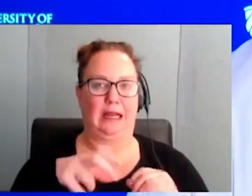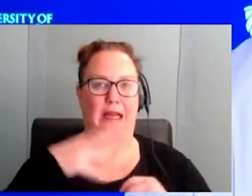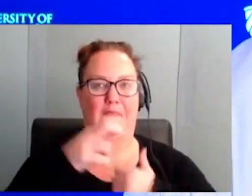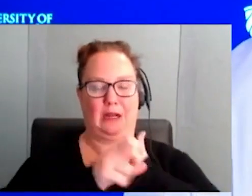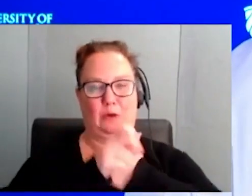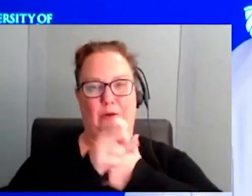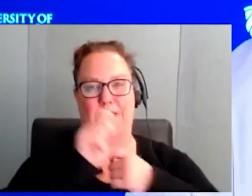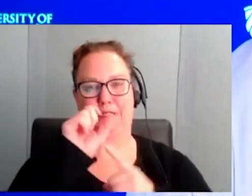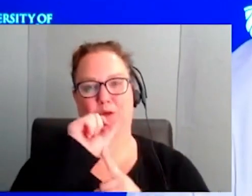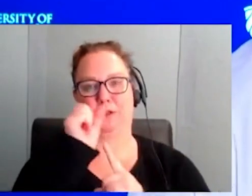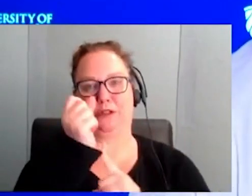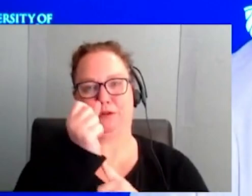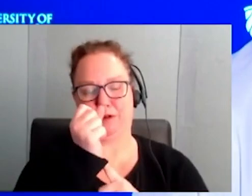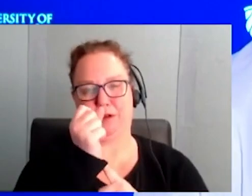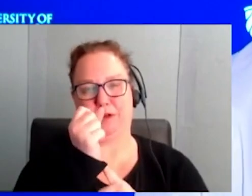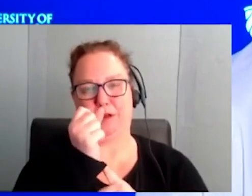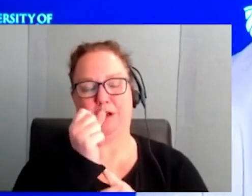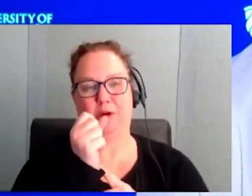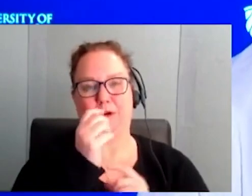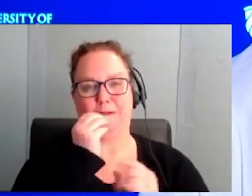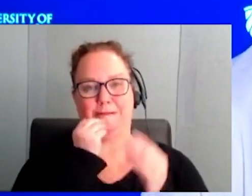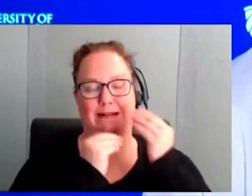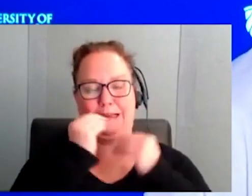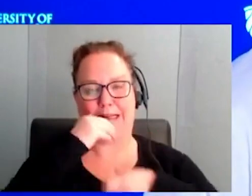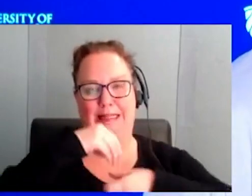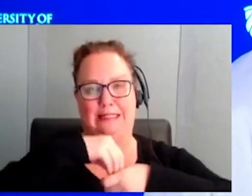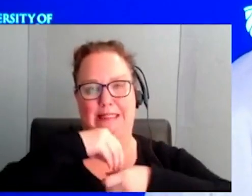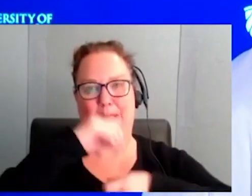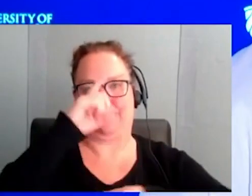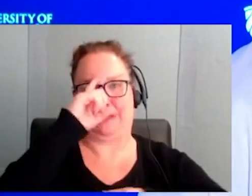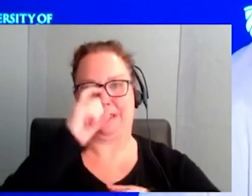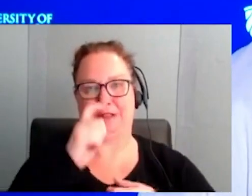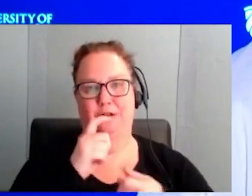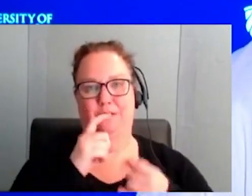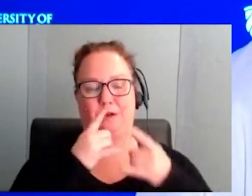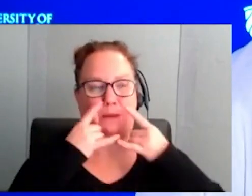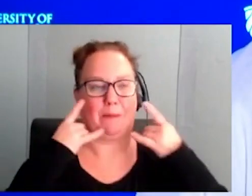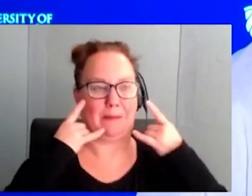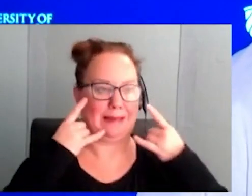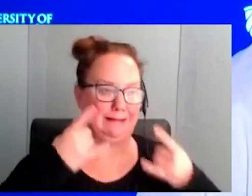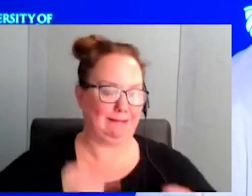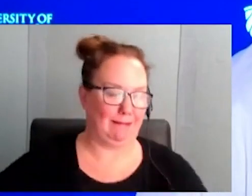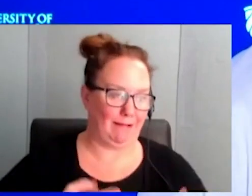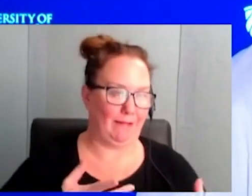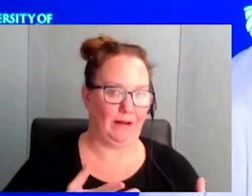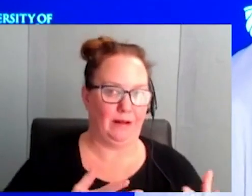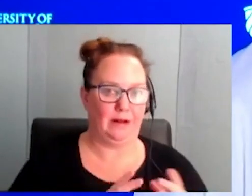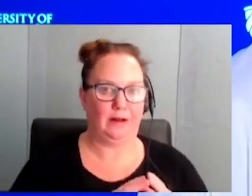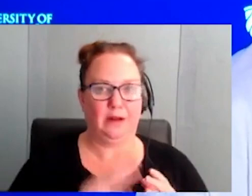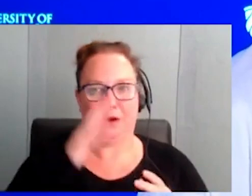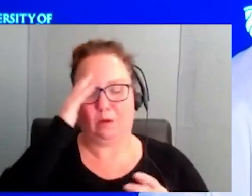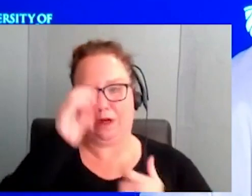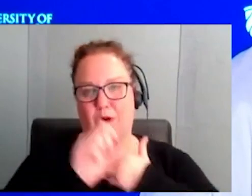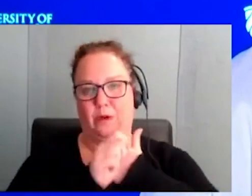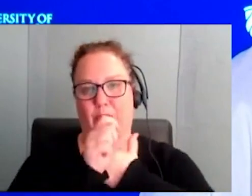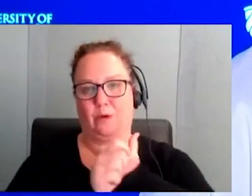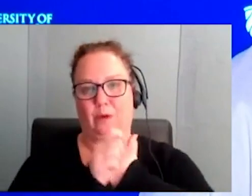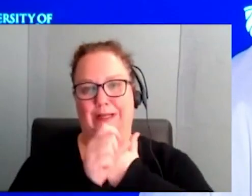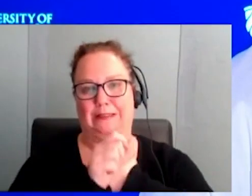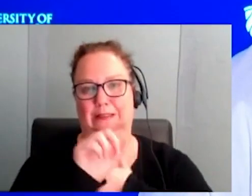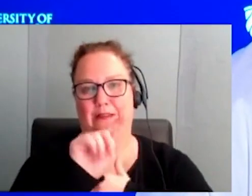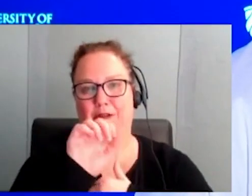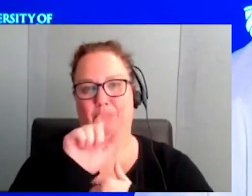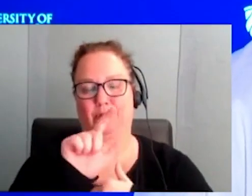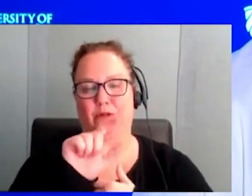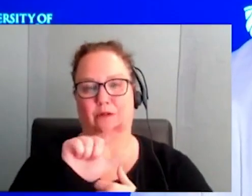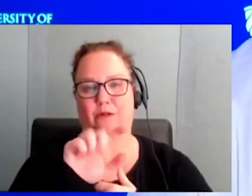situation when you are eating indoors, because you have to be unmasked. We know that the risk tool that is put out by Georgia